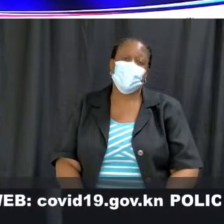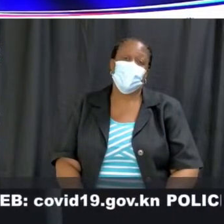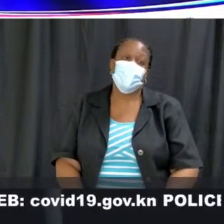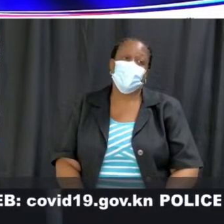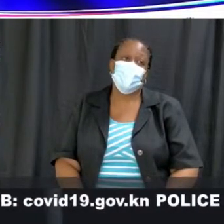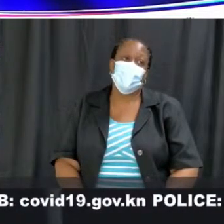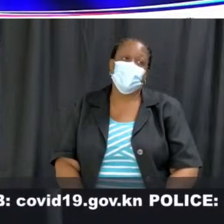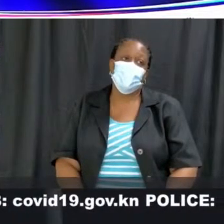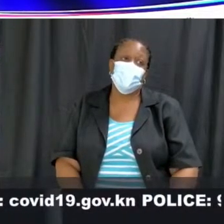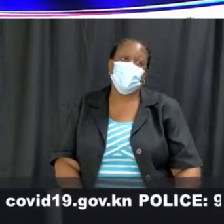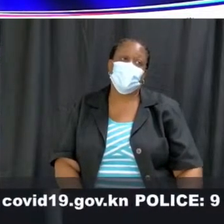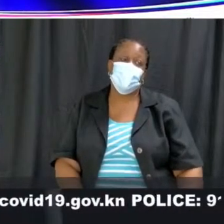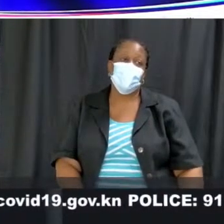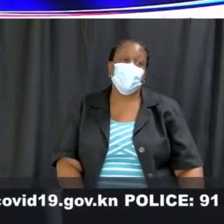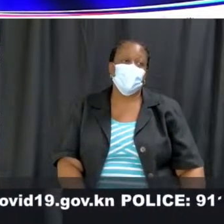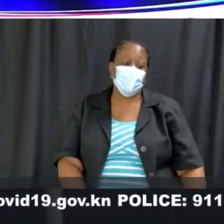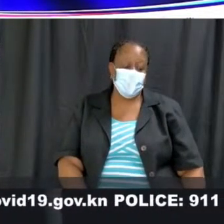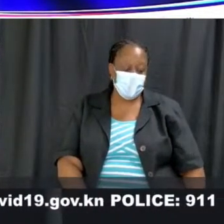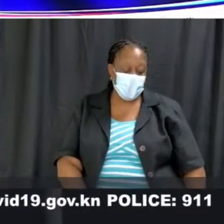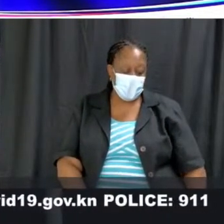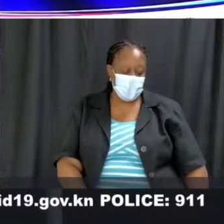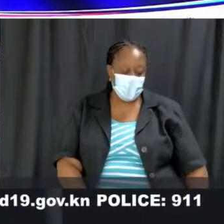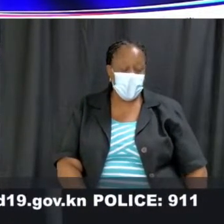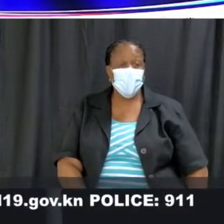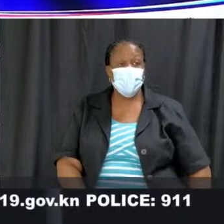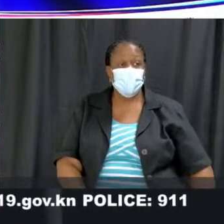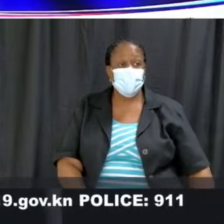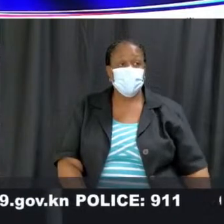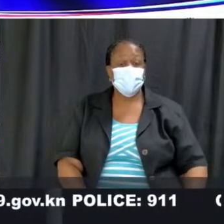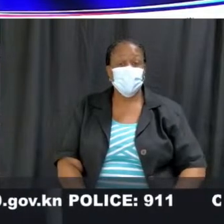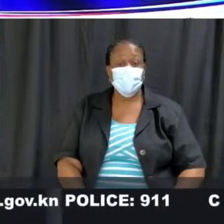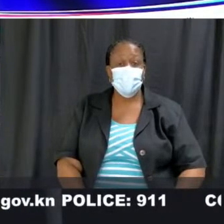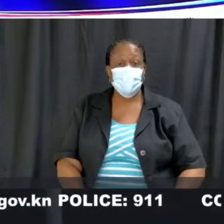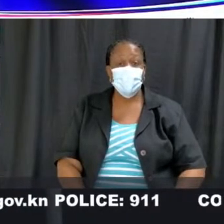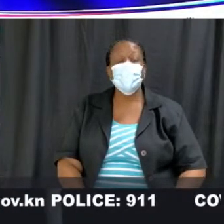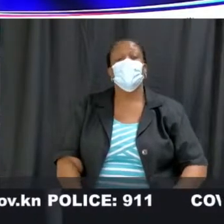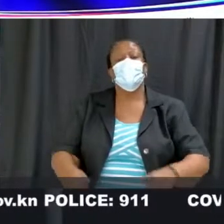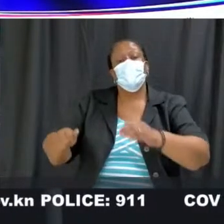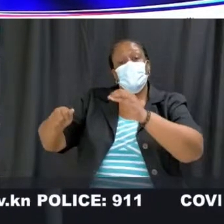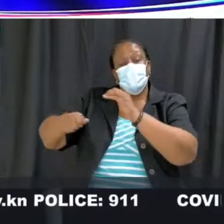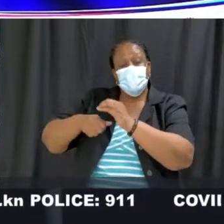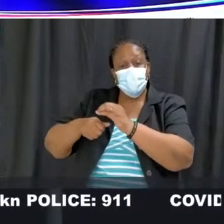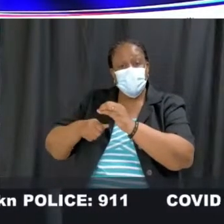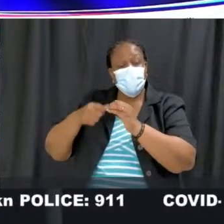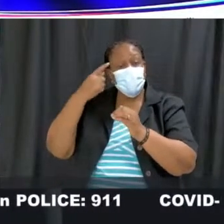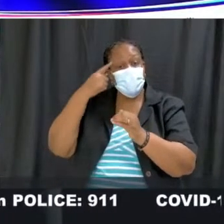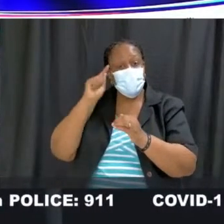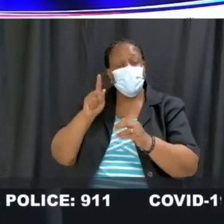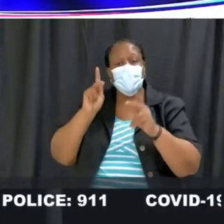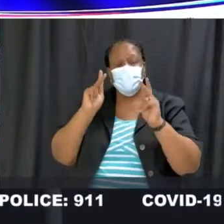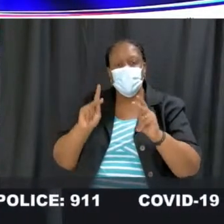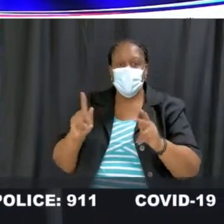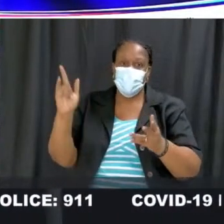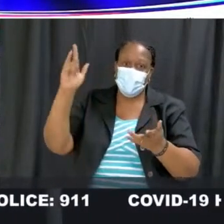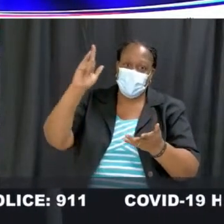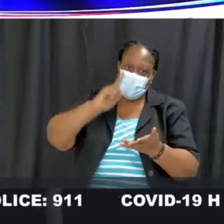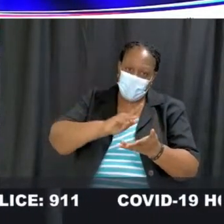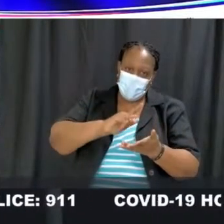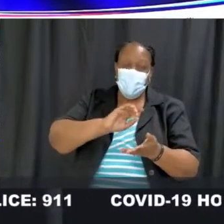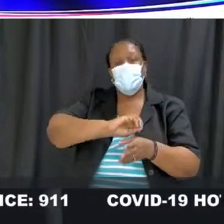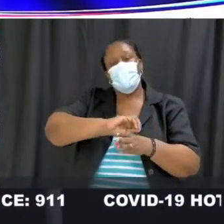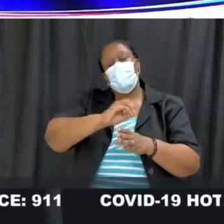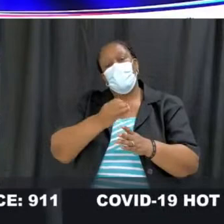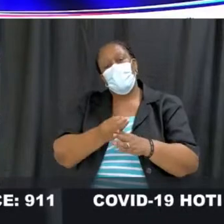The condition of quarantine for both groups of persons, those who are incoming travelers or those who are